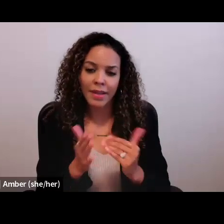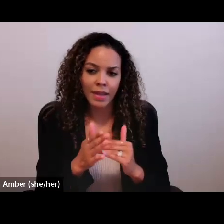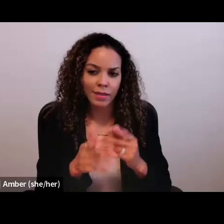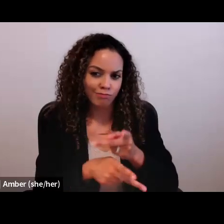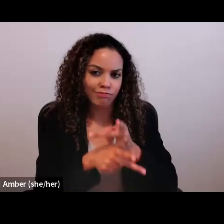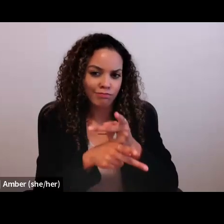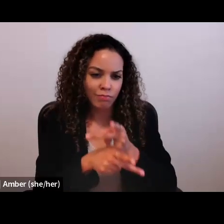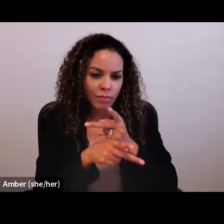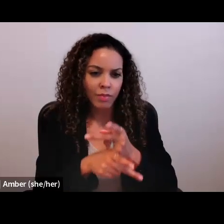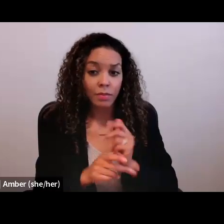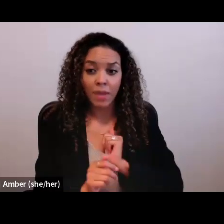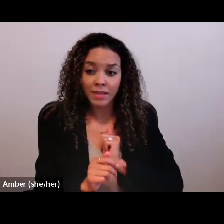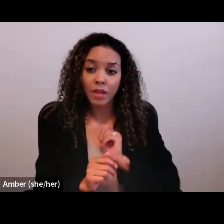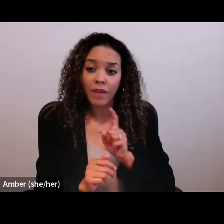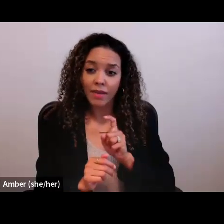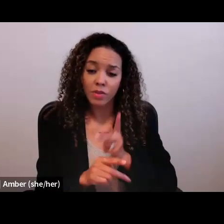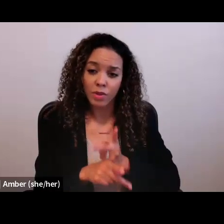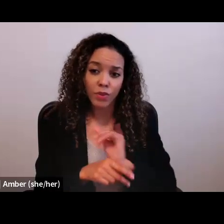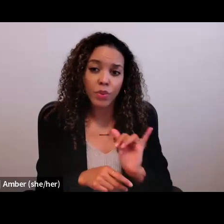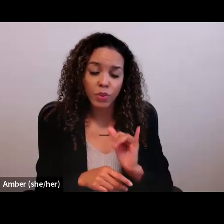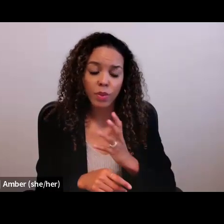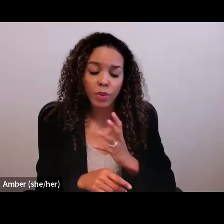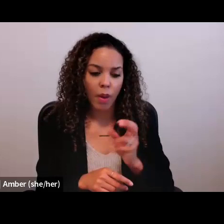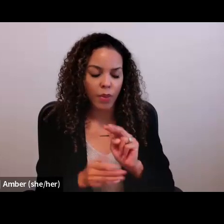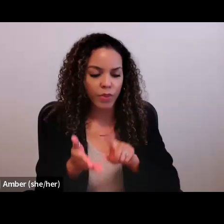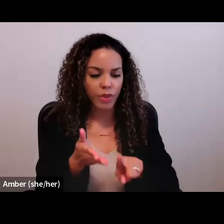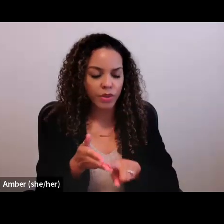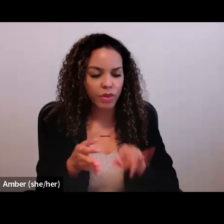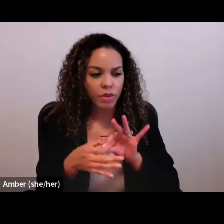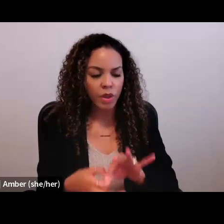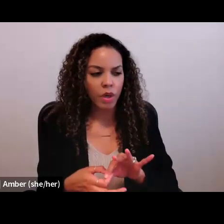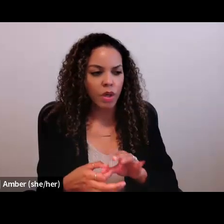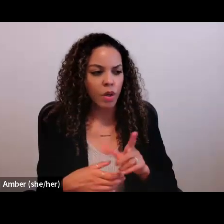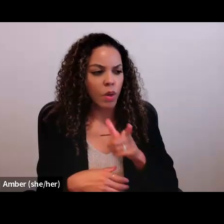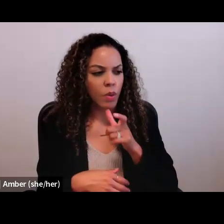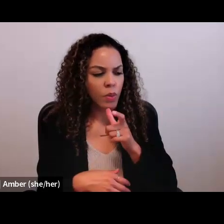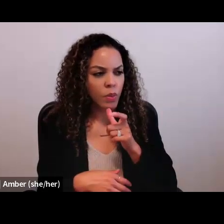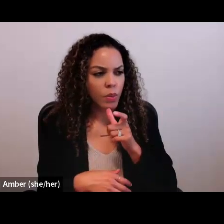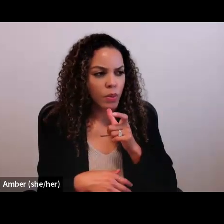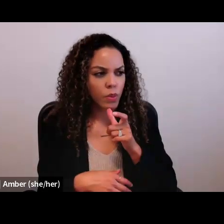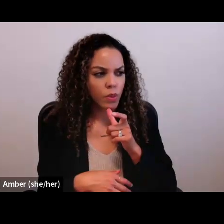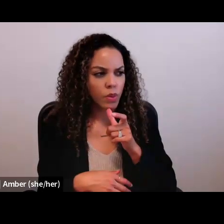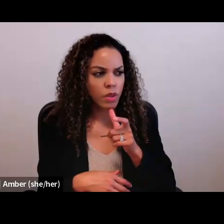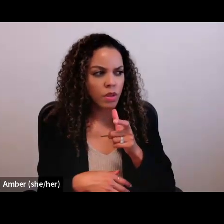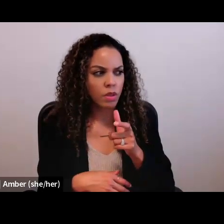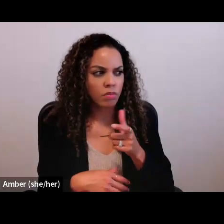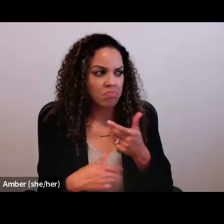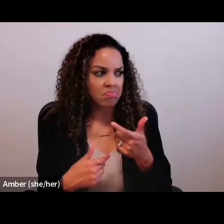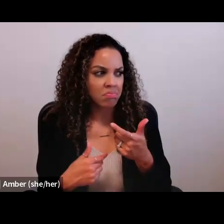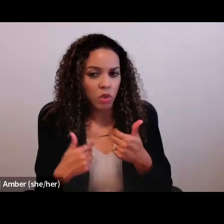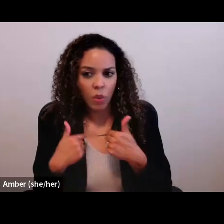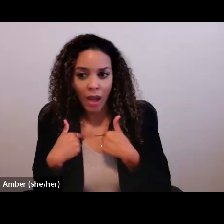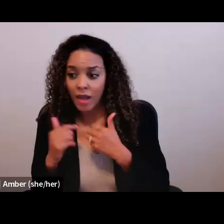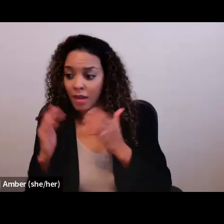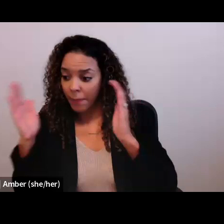be mindful of that in my own research around who are who am I comparing students to, and what